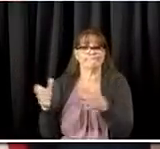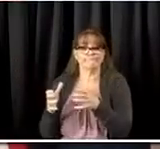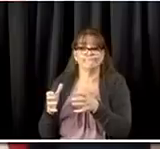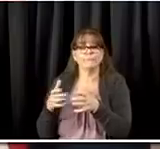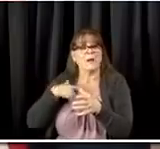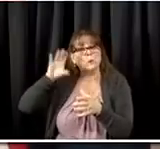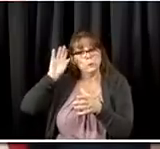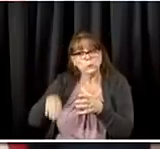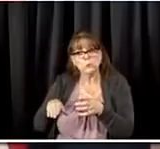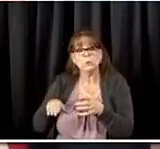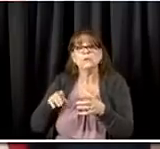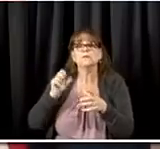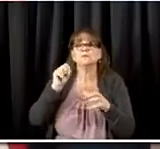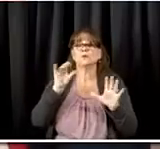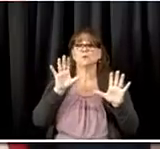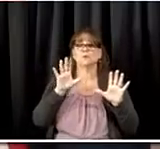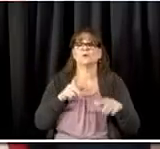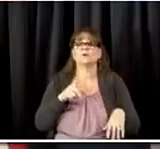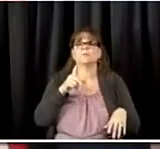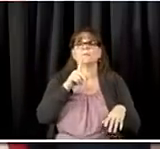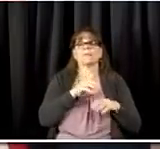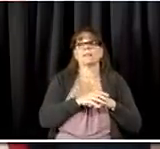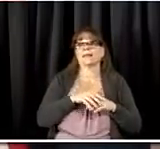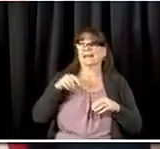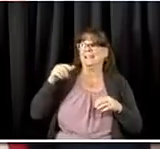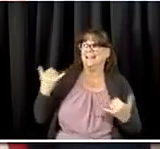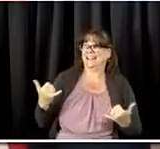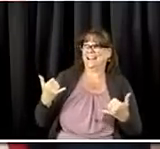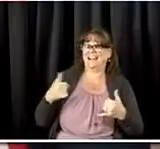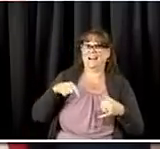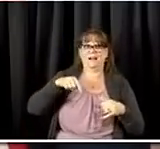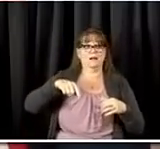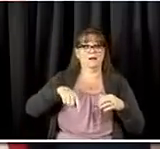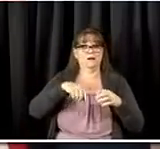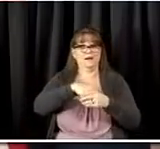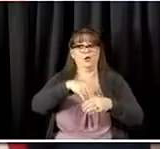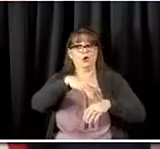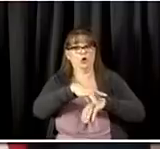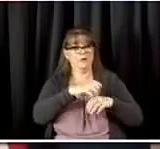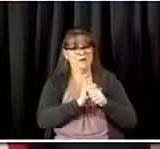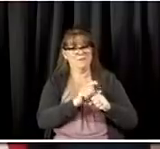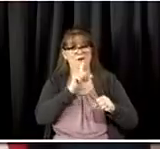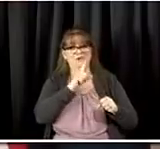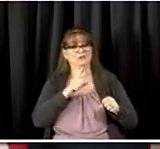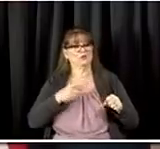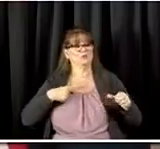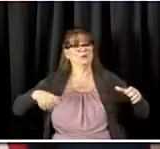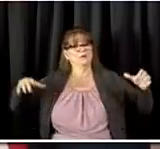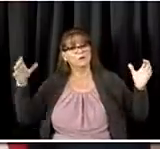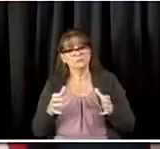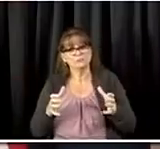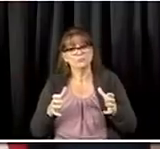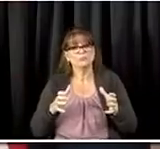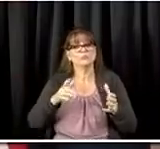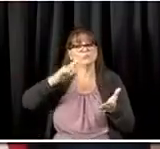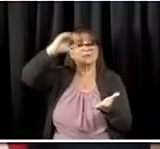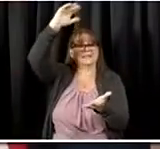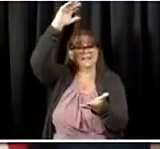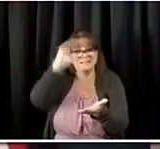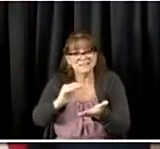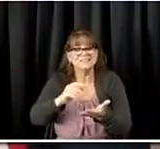year on the planet, and you want to gather together even with that risk. There are still ways to reduce that risk, and that includes, hopefully, it's too late to quarantine now, but